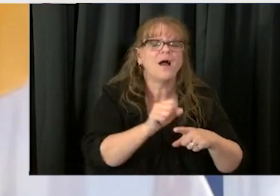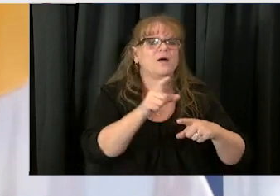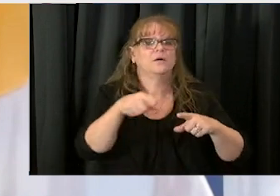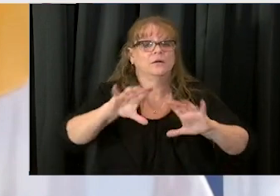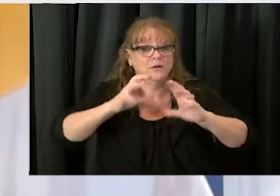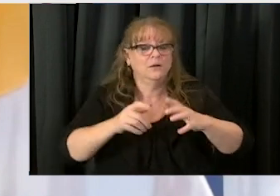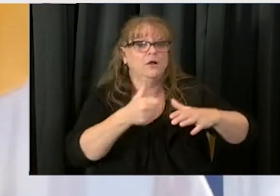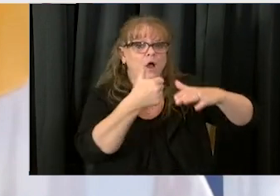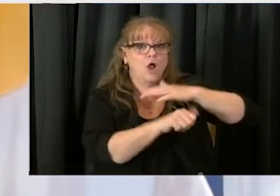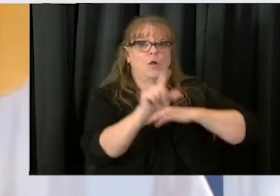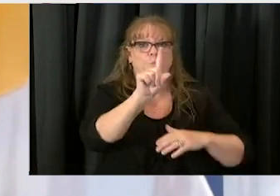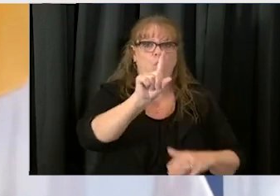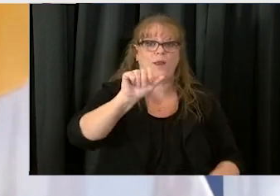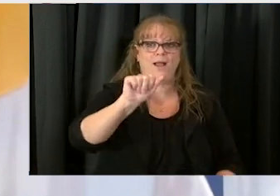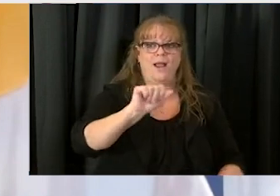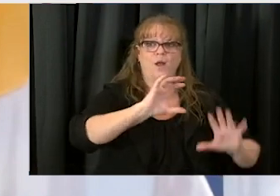are.